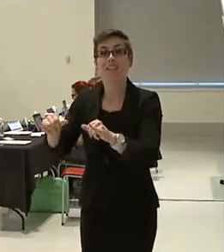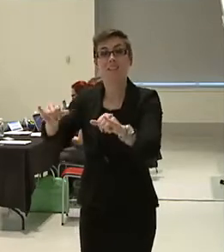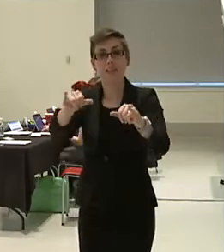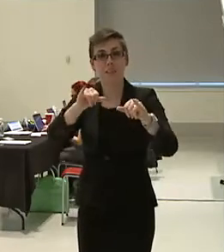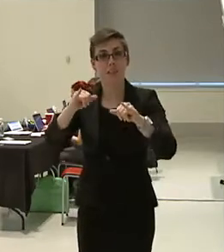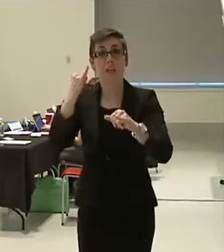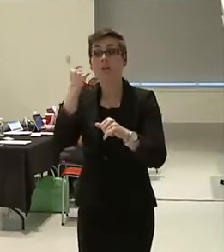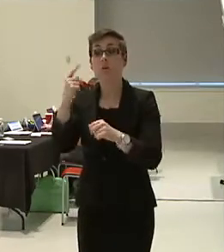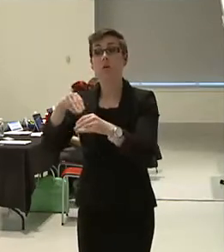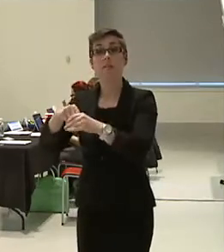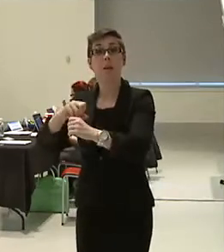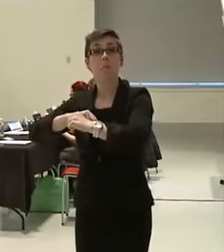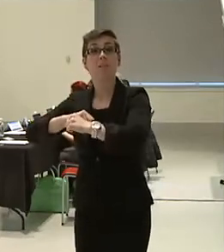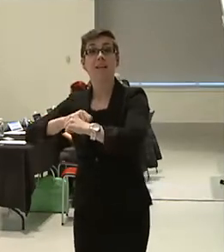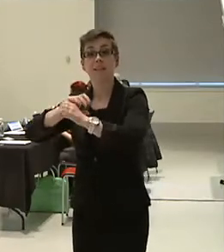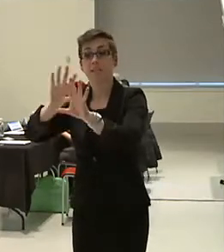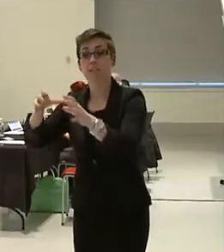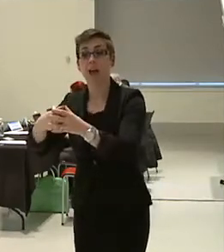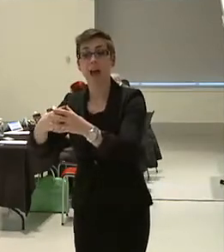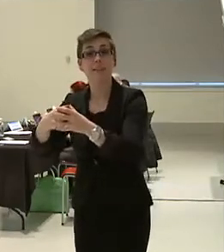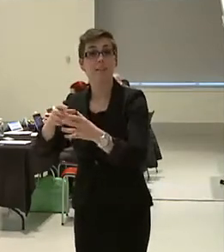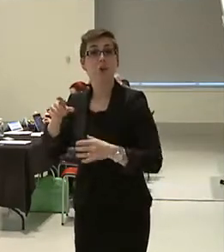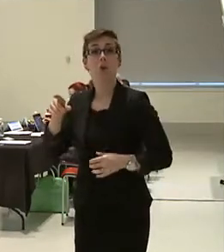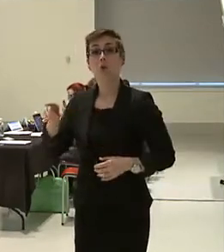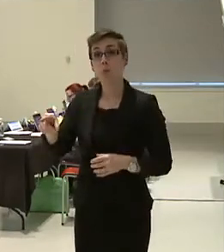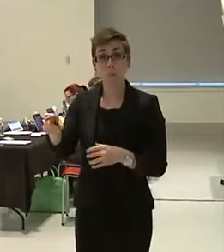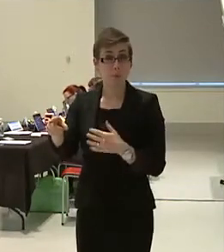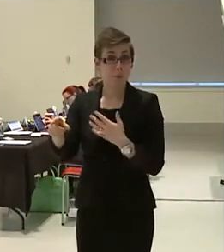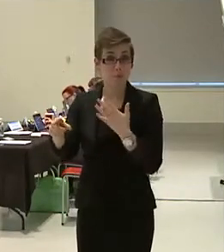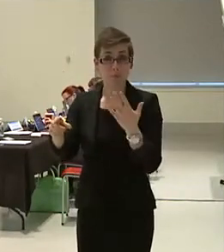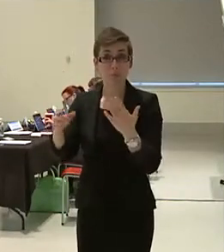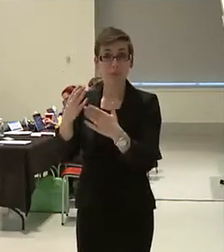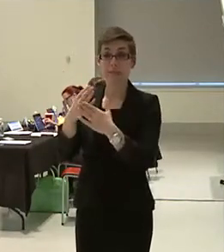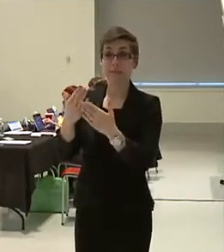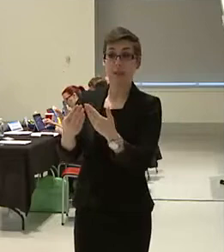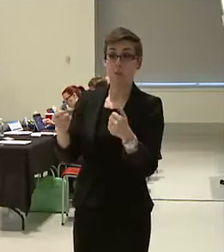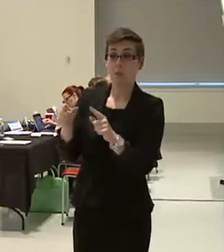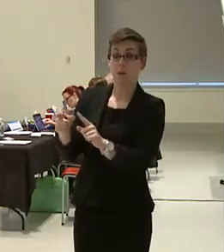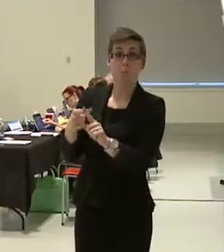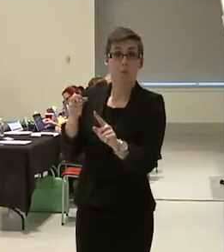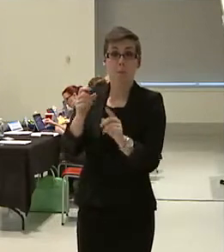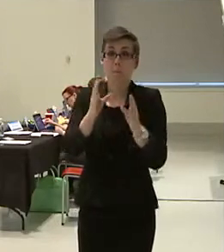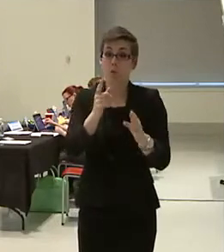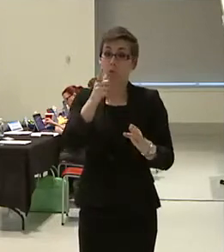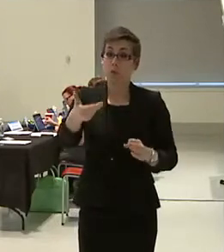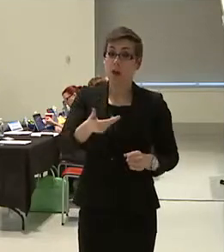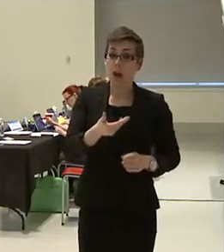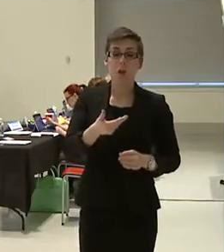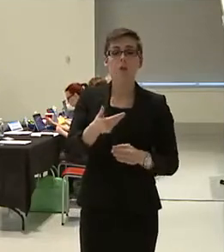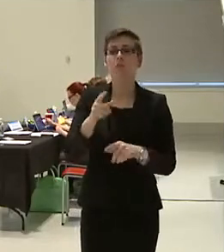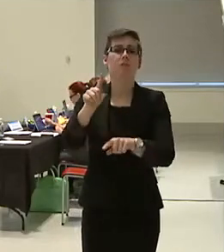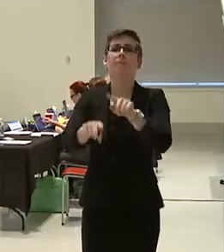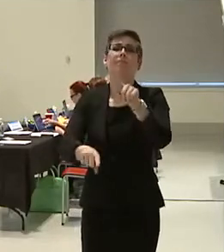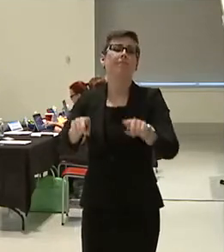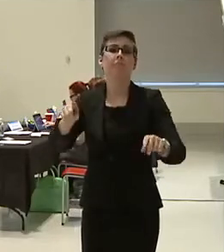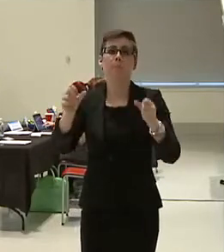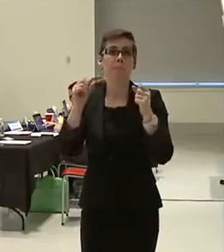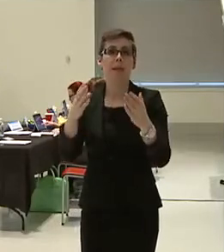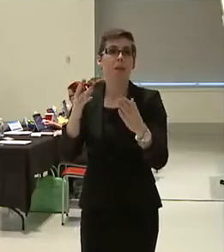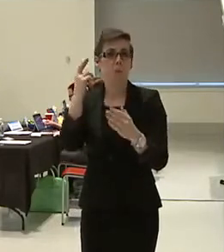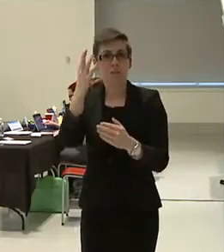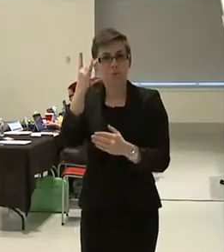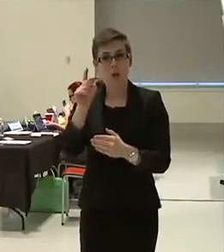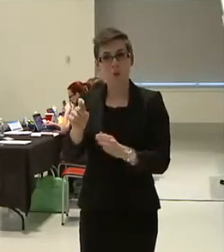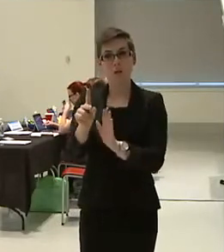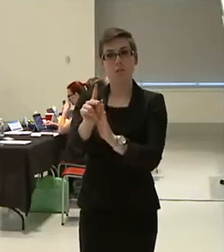class, are you walling that off from the person who's making the hiring decisions? And there's all kinds of more reasons why you need a cyber vetting policy.